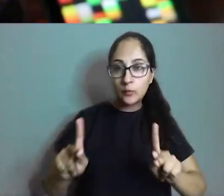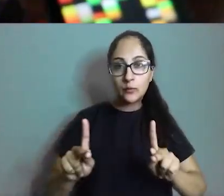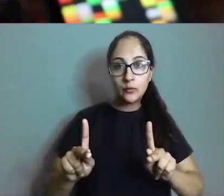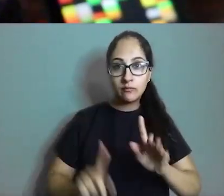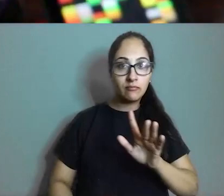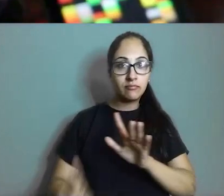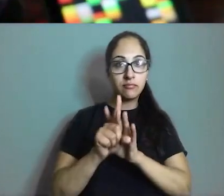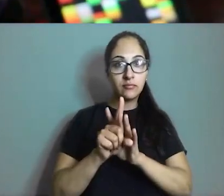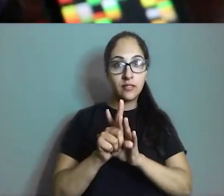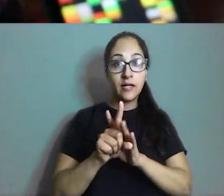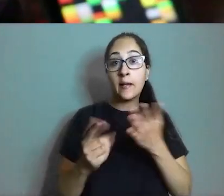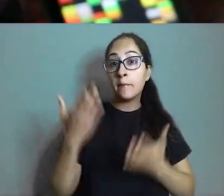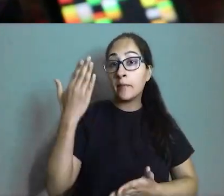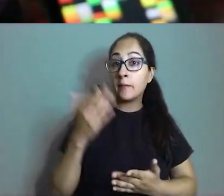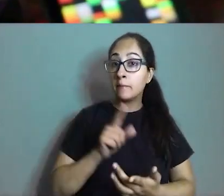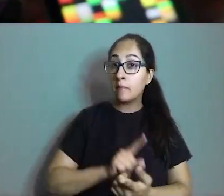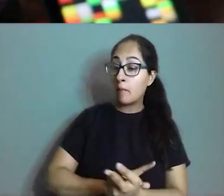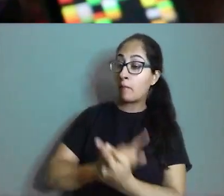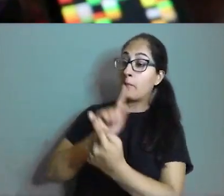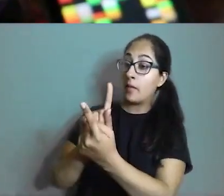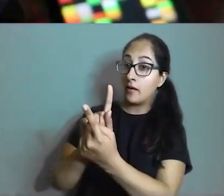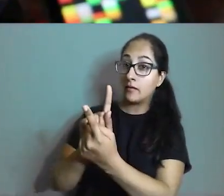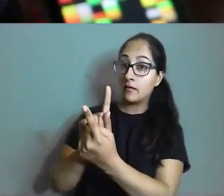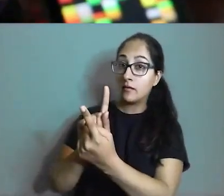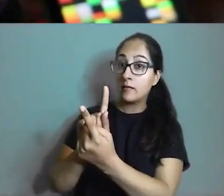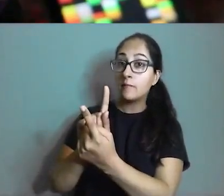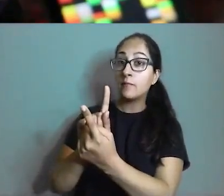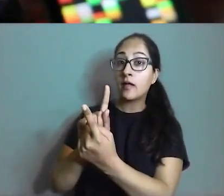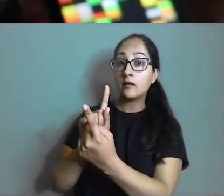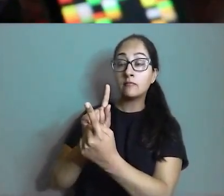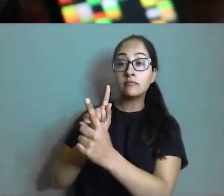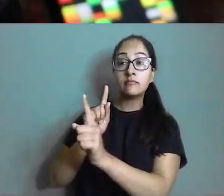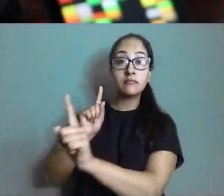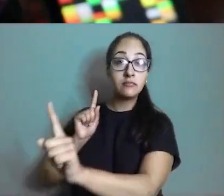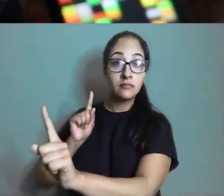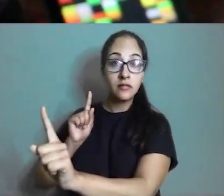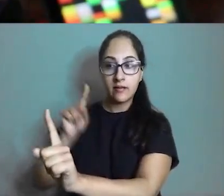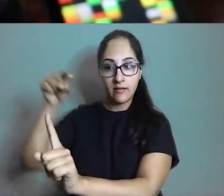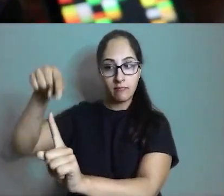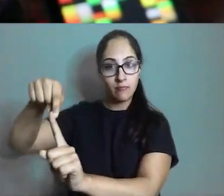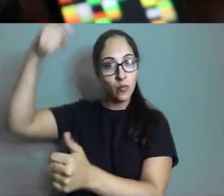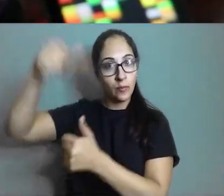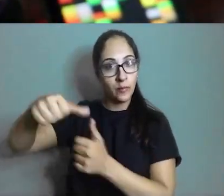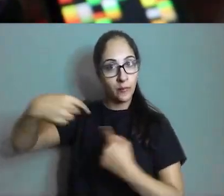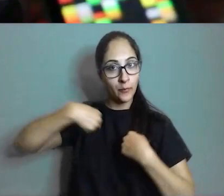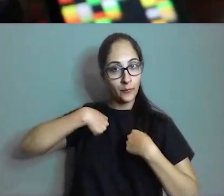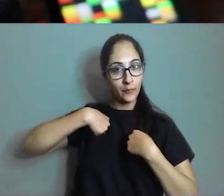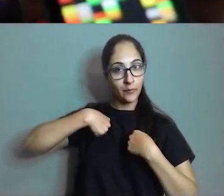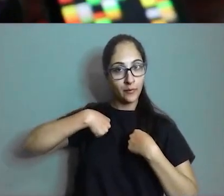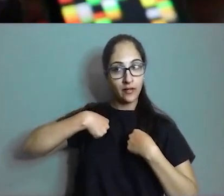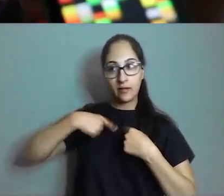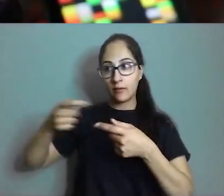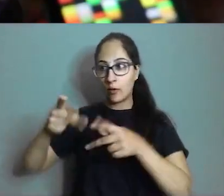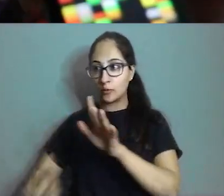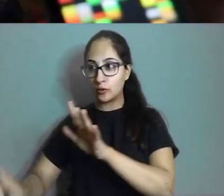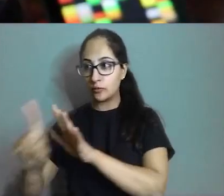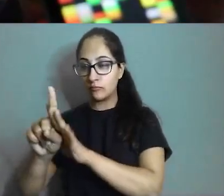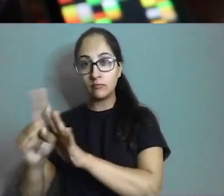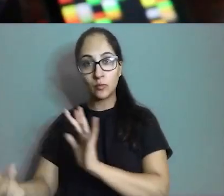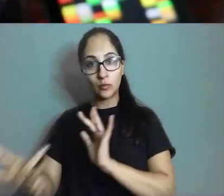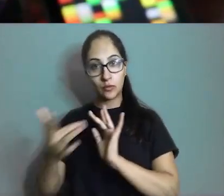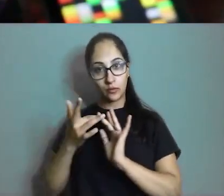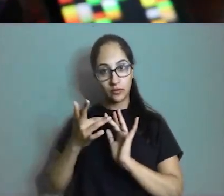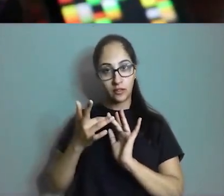pure luck. Being at the right place at the right time. Meeting someone, later that